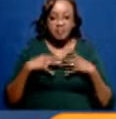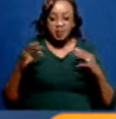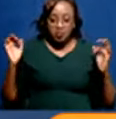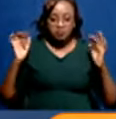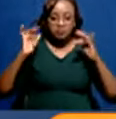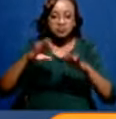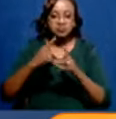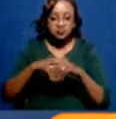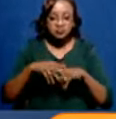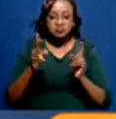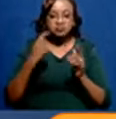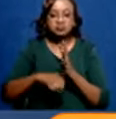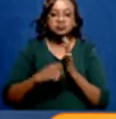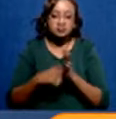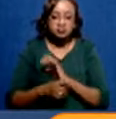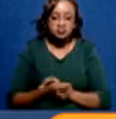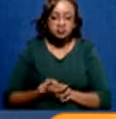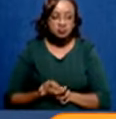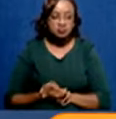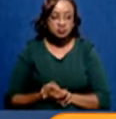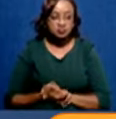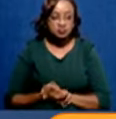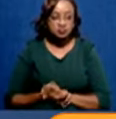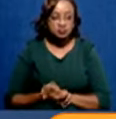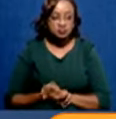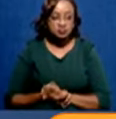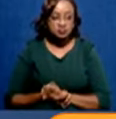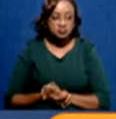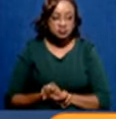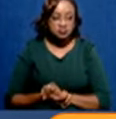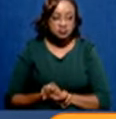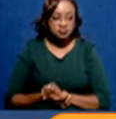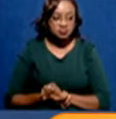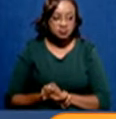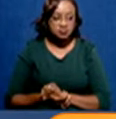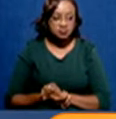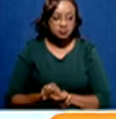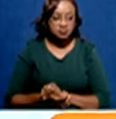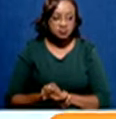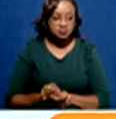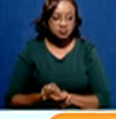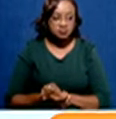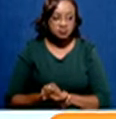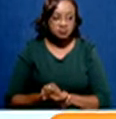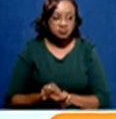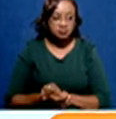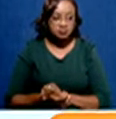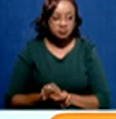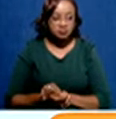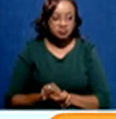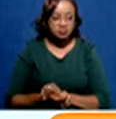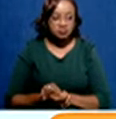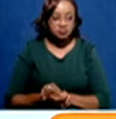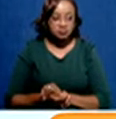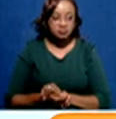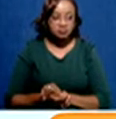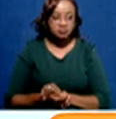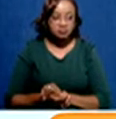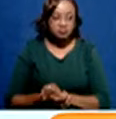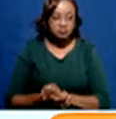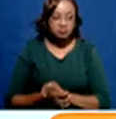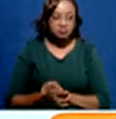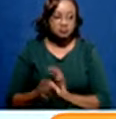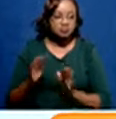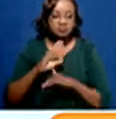that's when the deductions begin? Otherwise, if you register early, you will be deducted. In the formal sector, you see it's a statutory requirement. So by the 9th of every month,